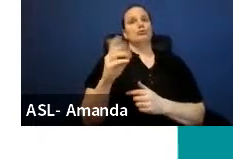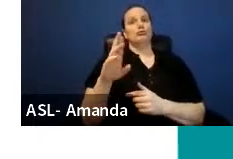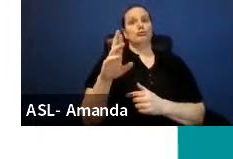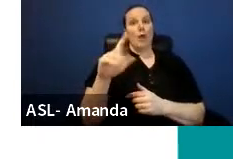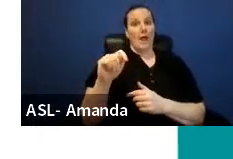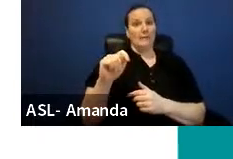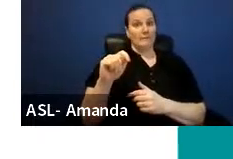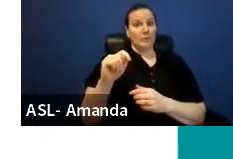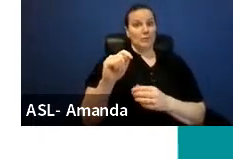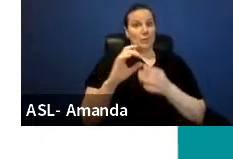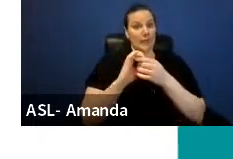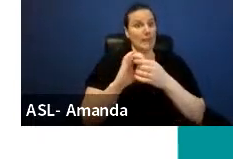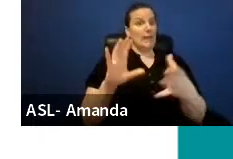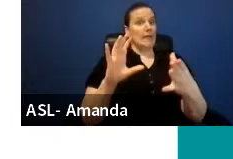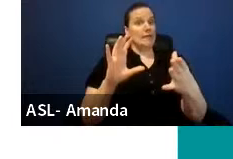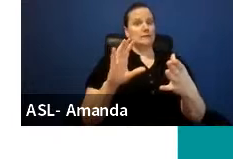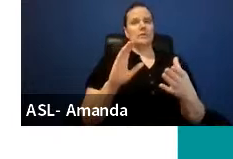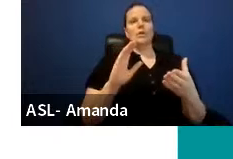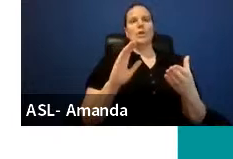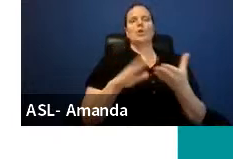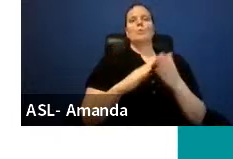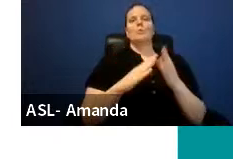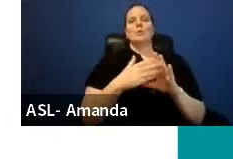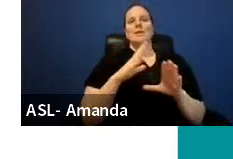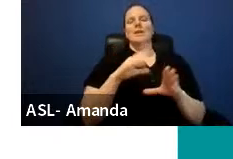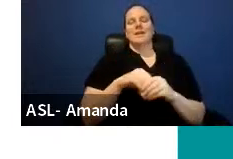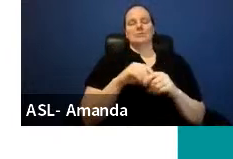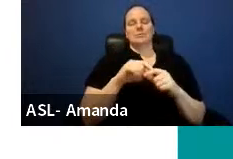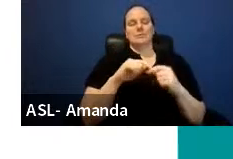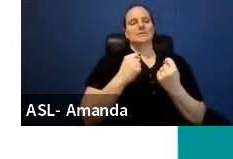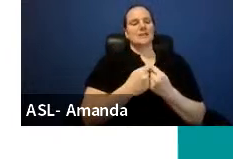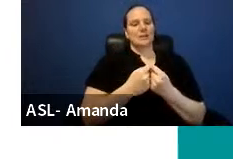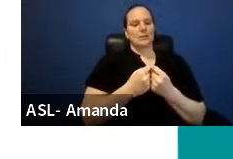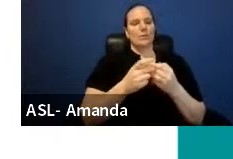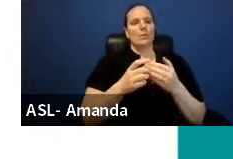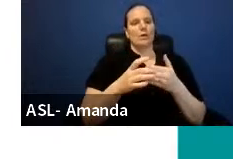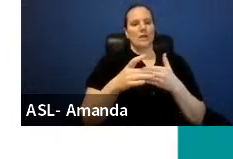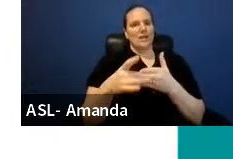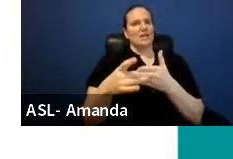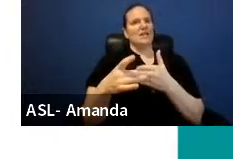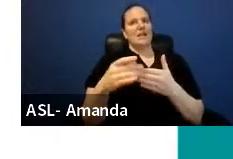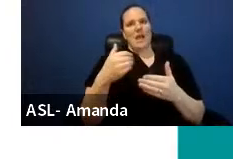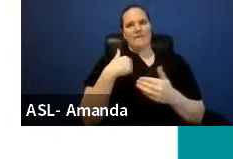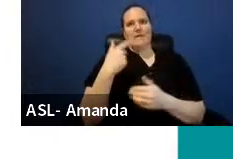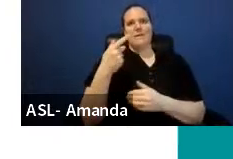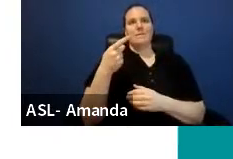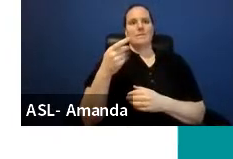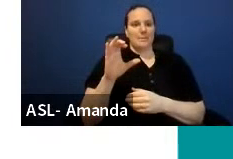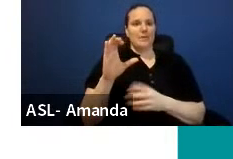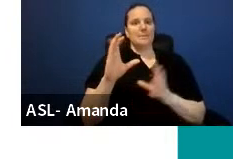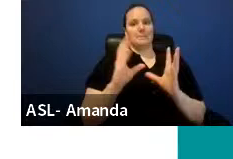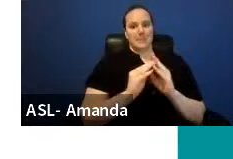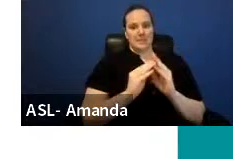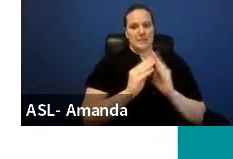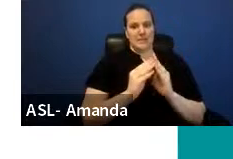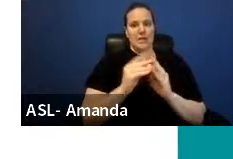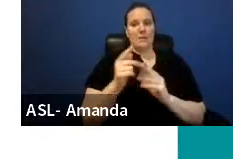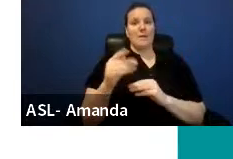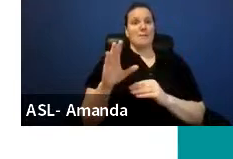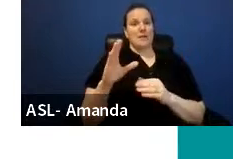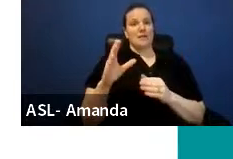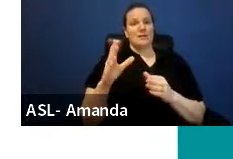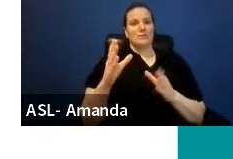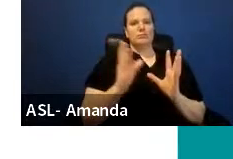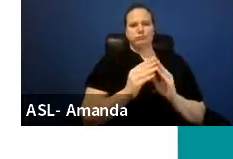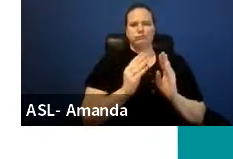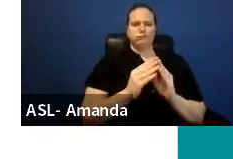is released, our community engagement team will lead holding some public meetings and public briefings,